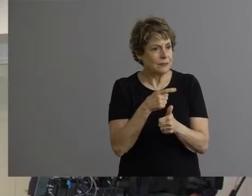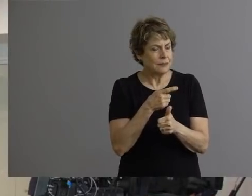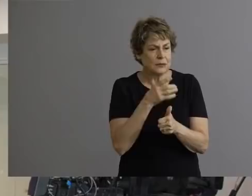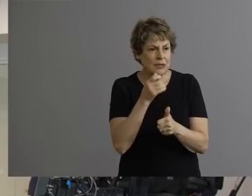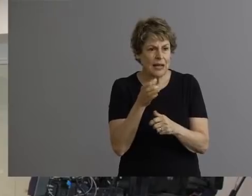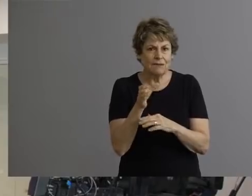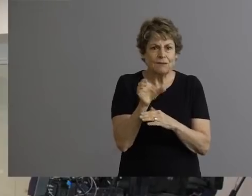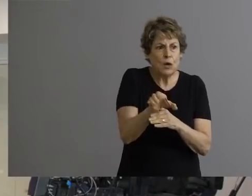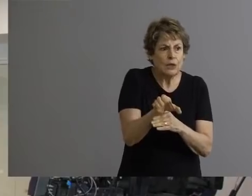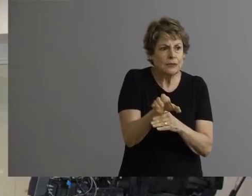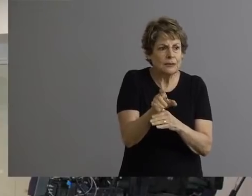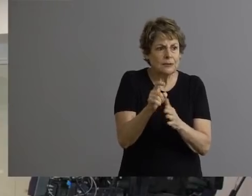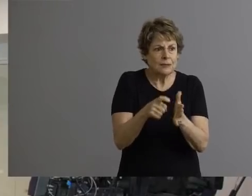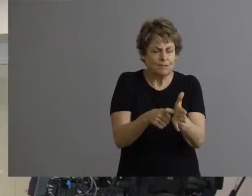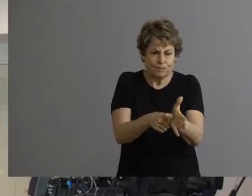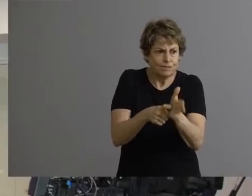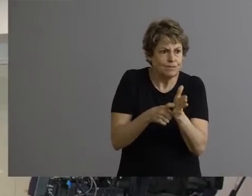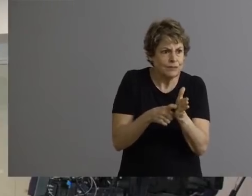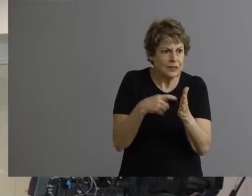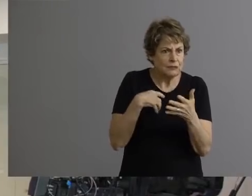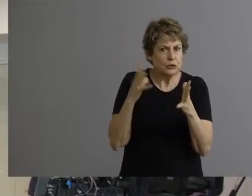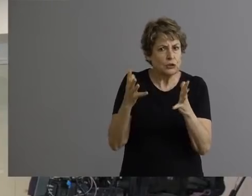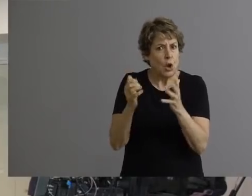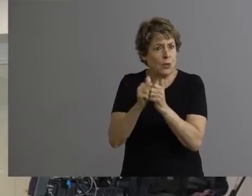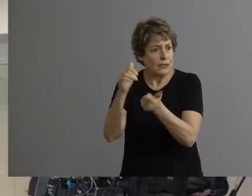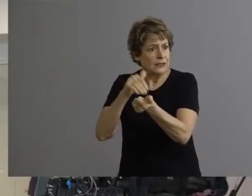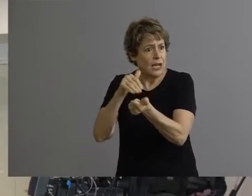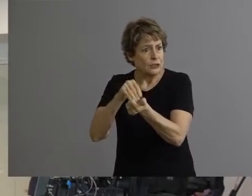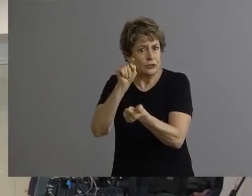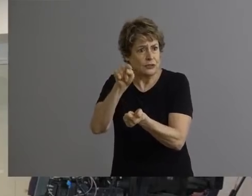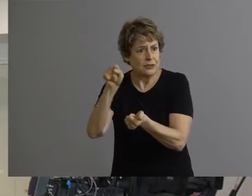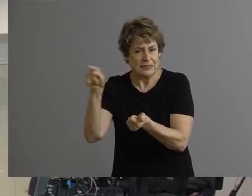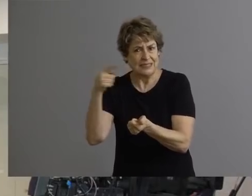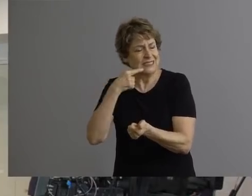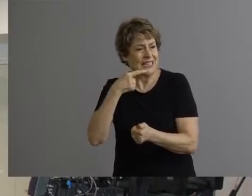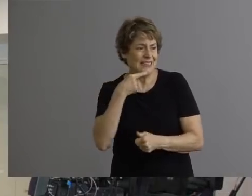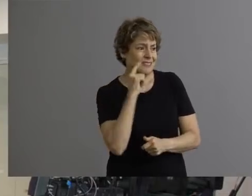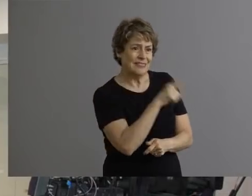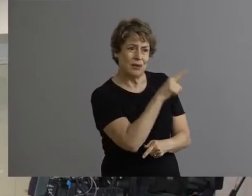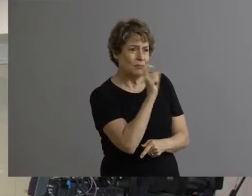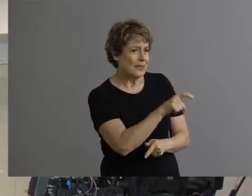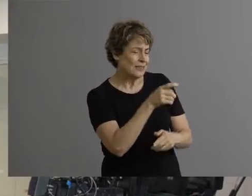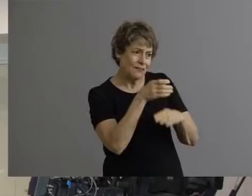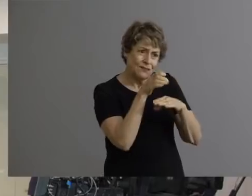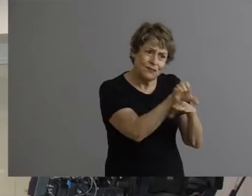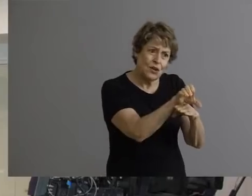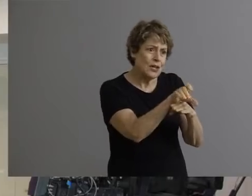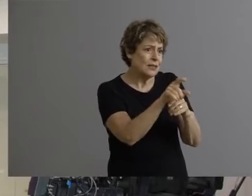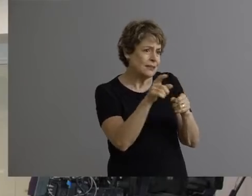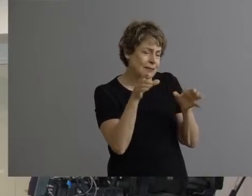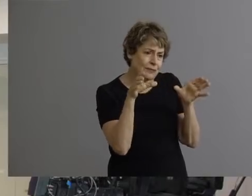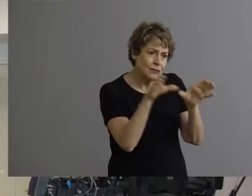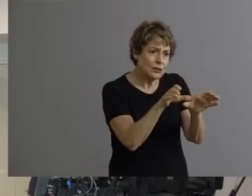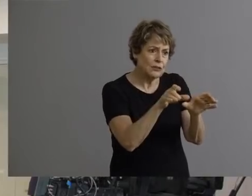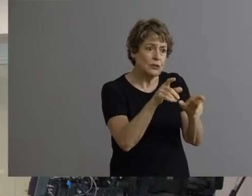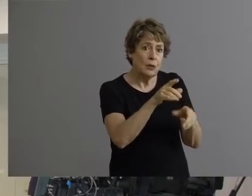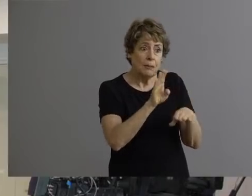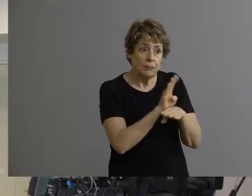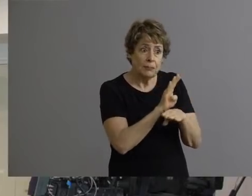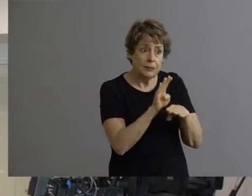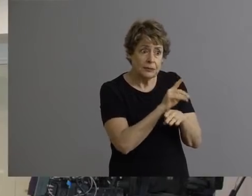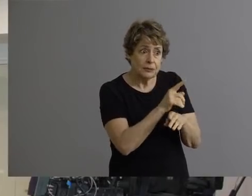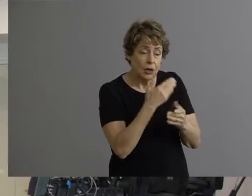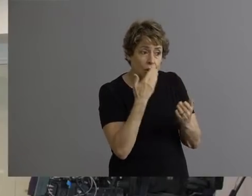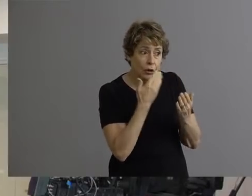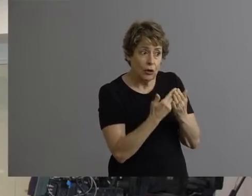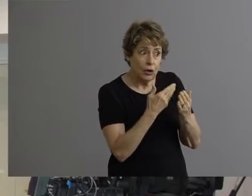and they say there needs to be more enforcement as well as incentivizing businesses that are doing good things. You probably saw that letter. So if you can kind of talk